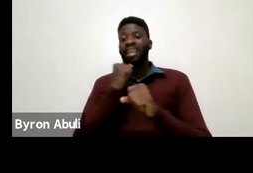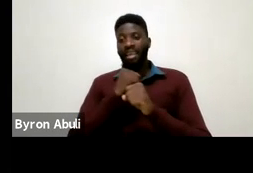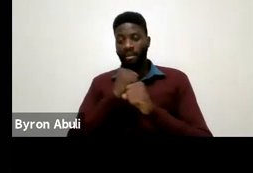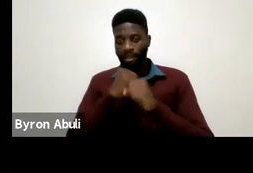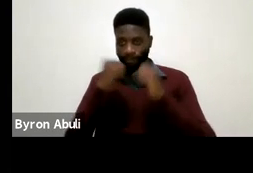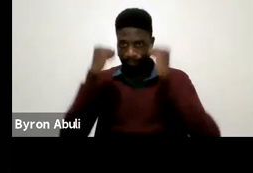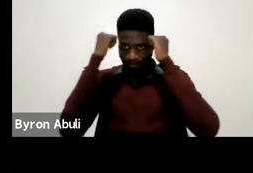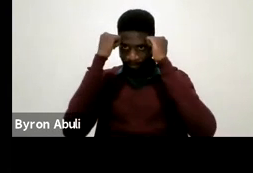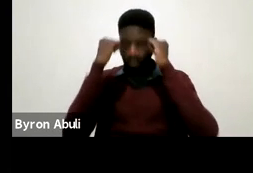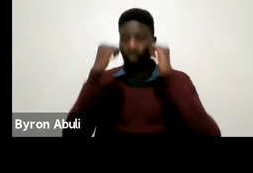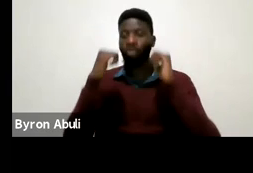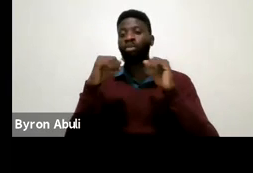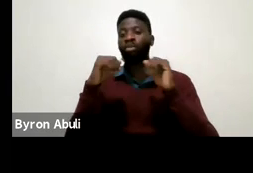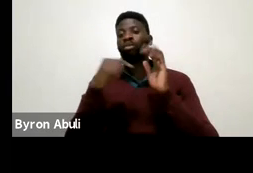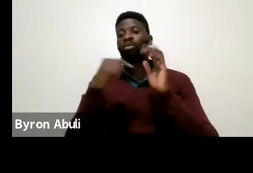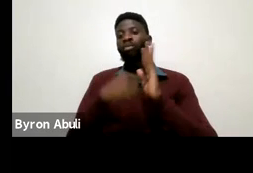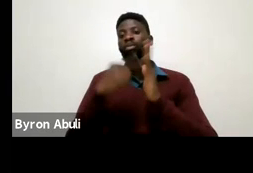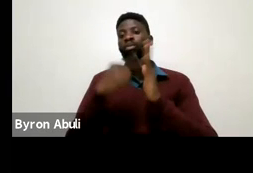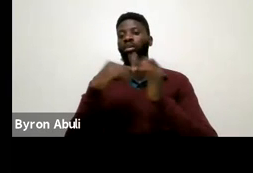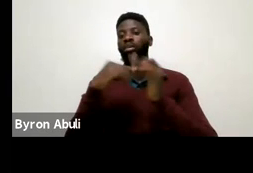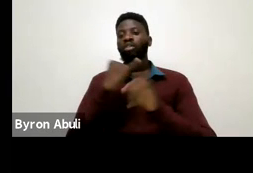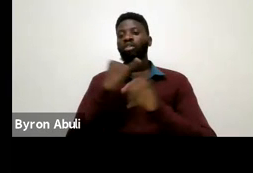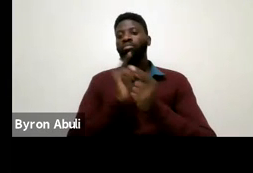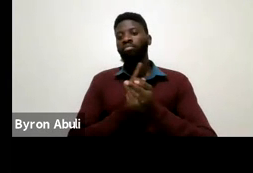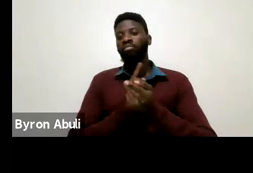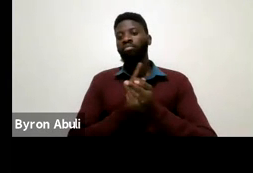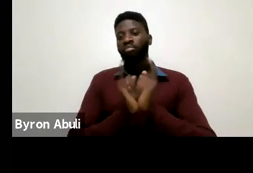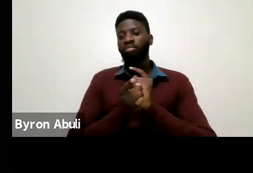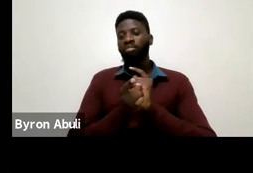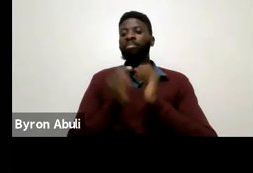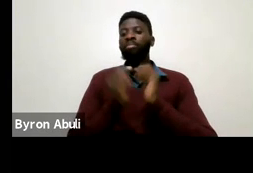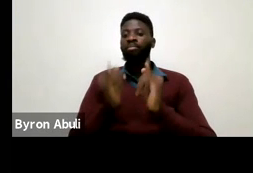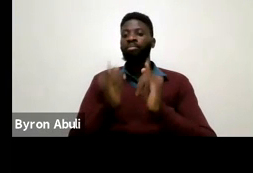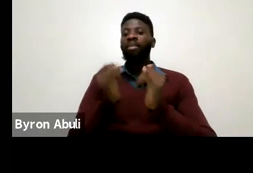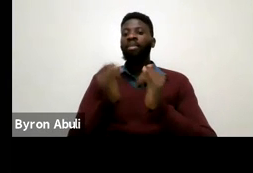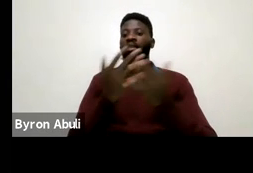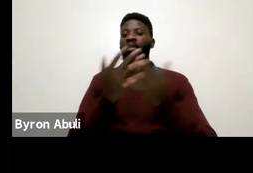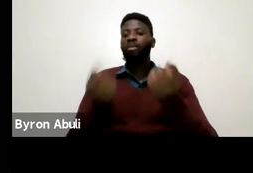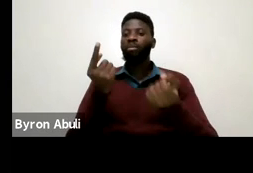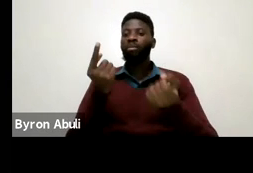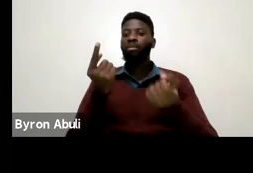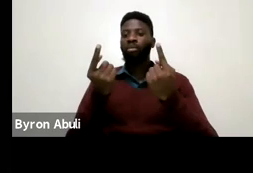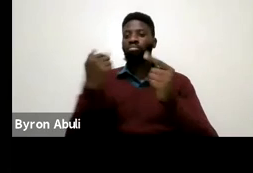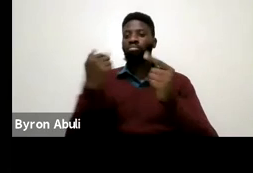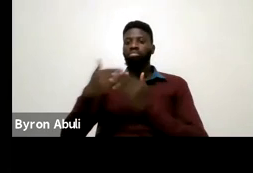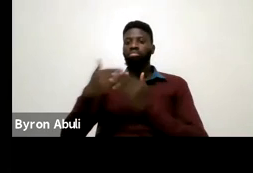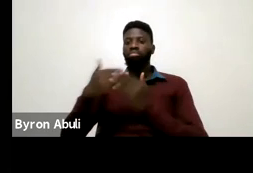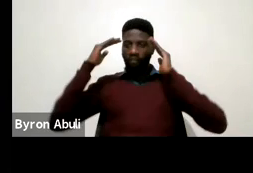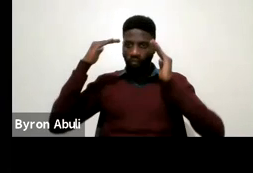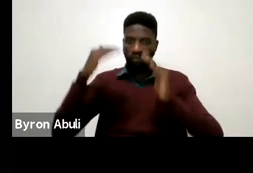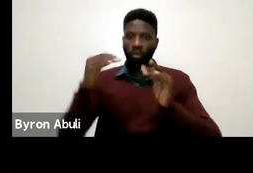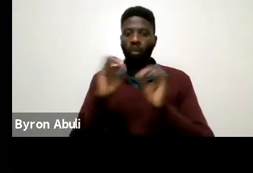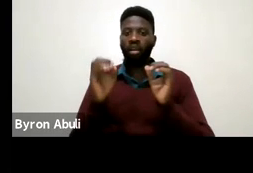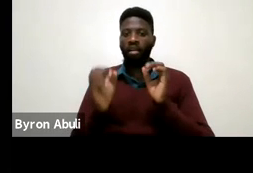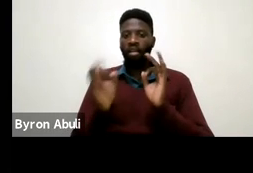over time. There are new things that are coming into the job market that we have not been focusing on. So if you are not moving